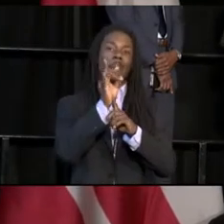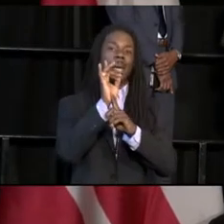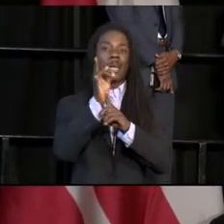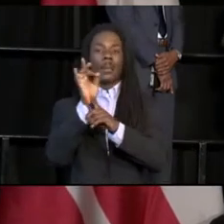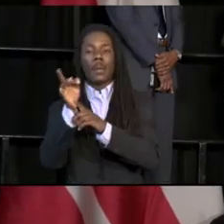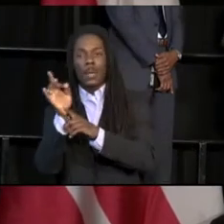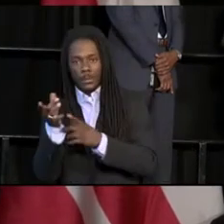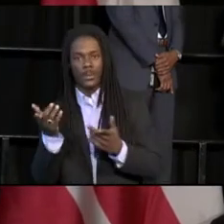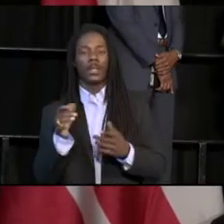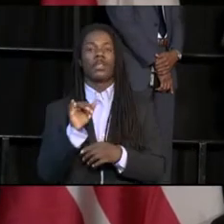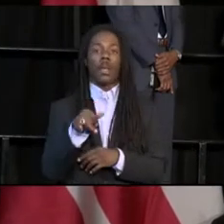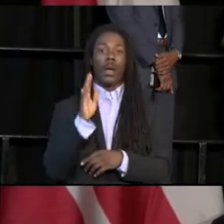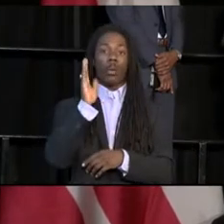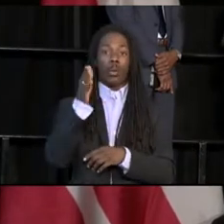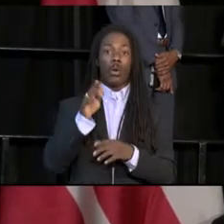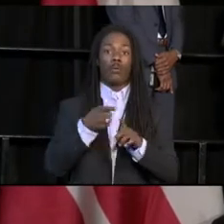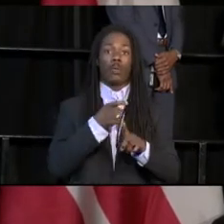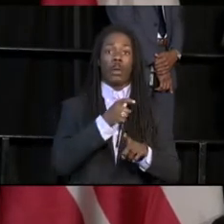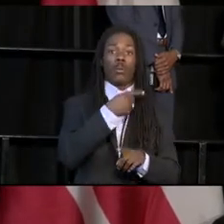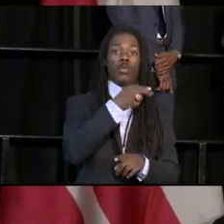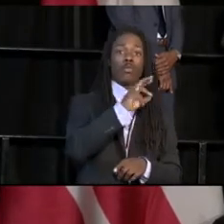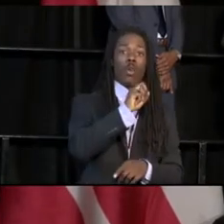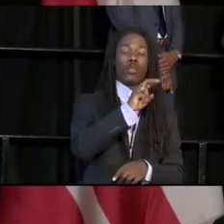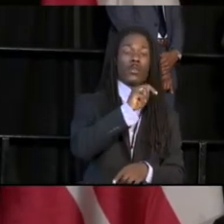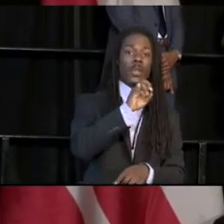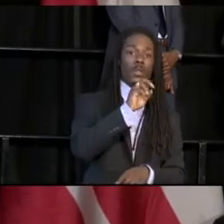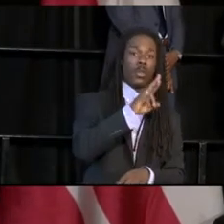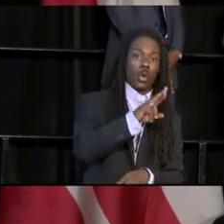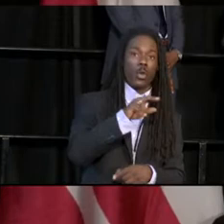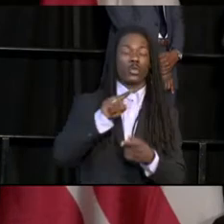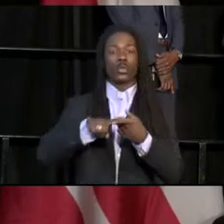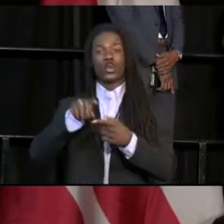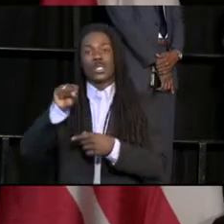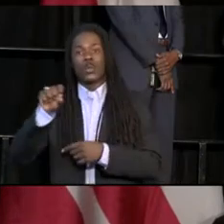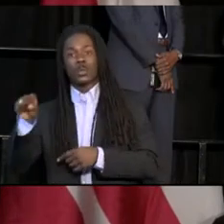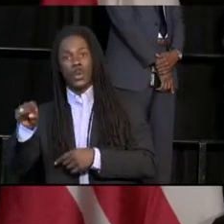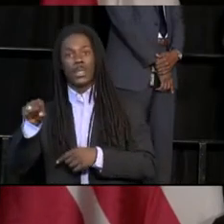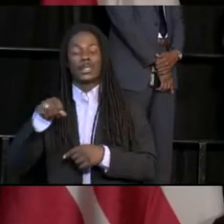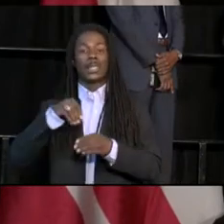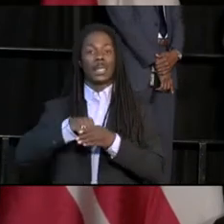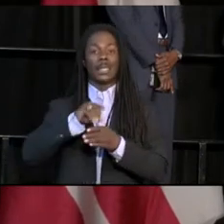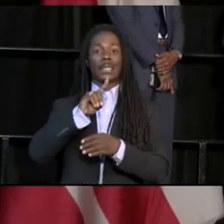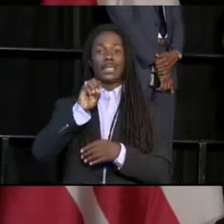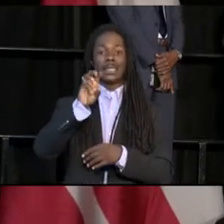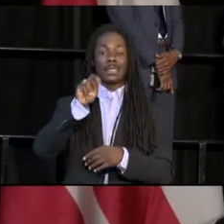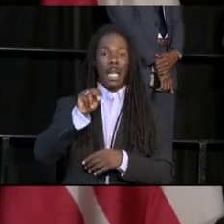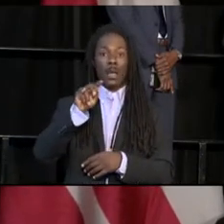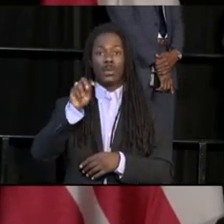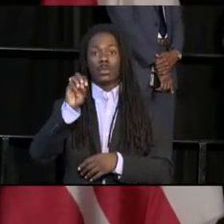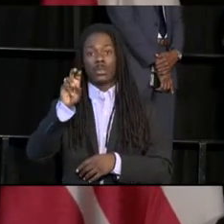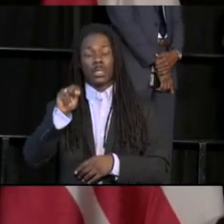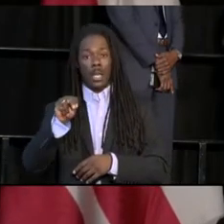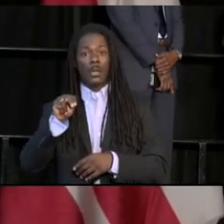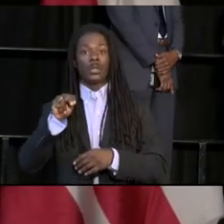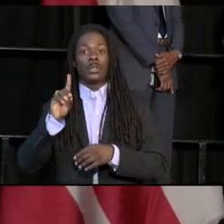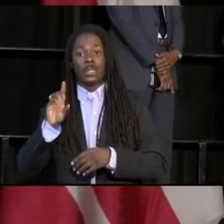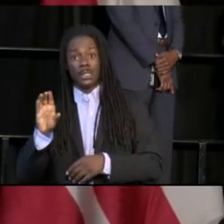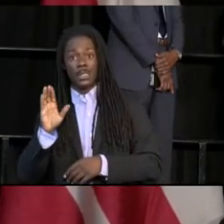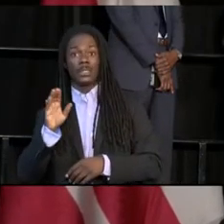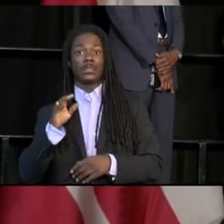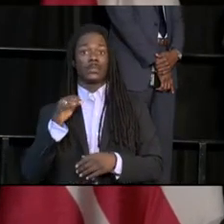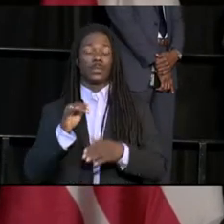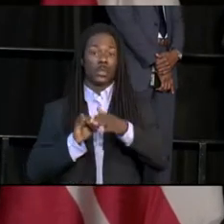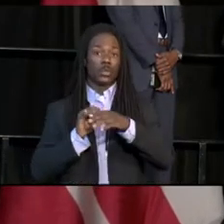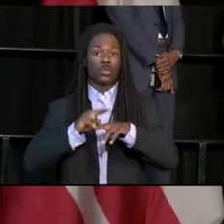Line trains will run between Grosvenor and Silver Spring. In downtown D.C., where the event will happen, the trains will arrive every 2 to